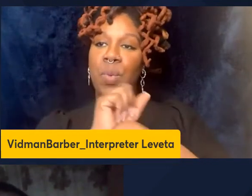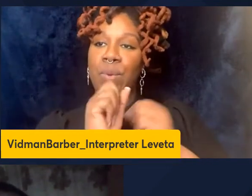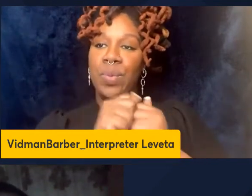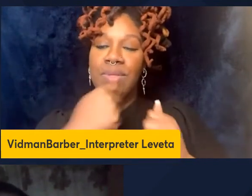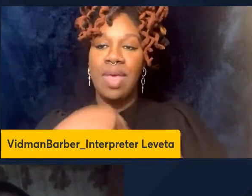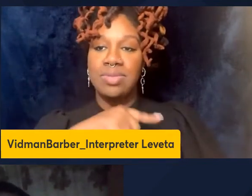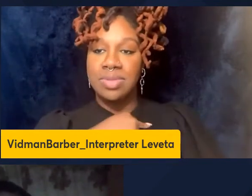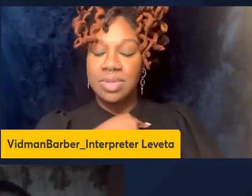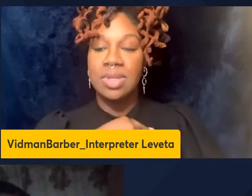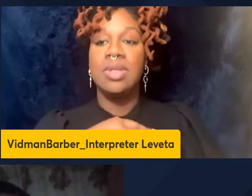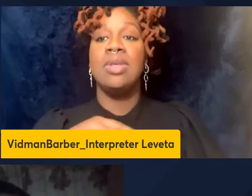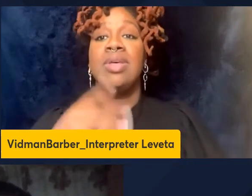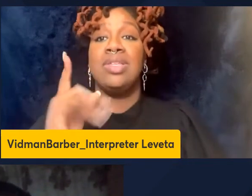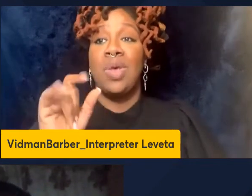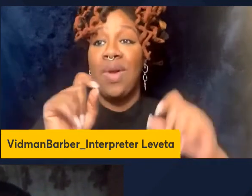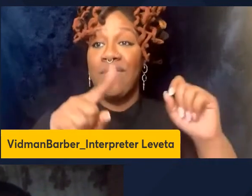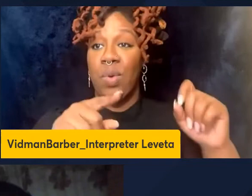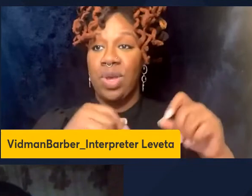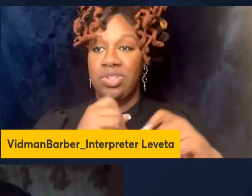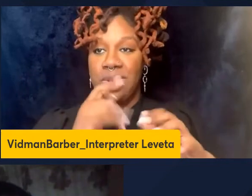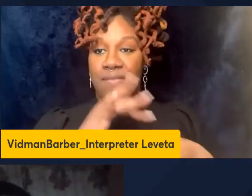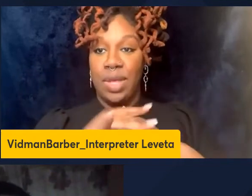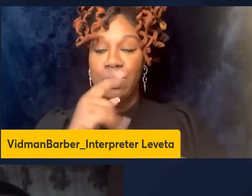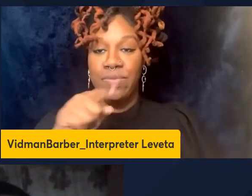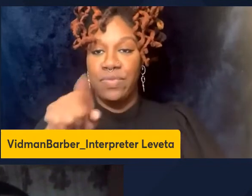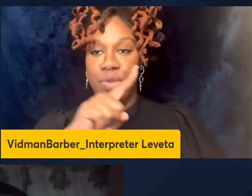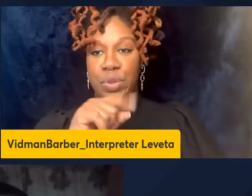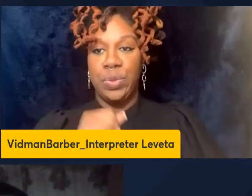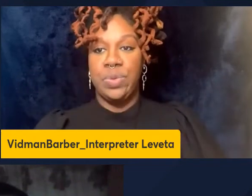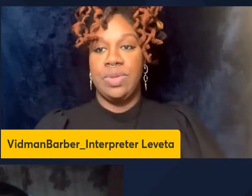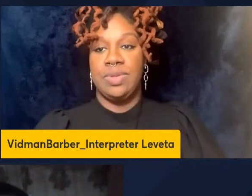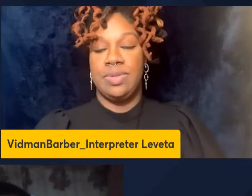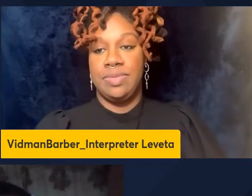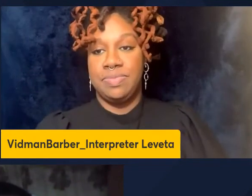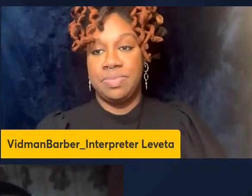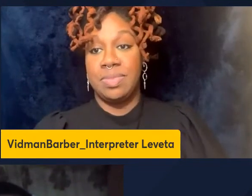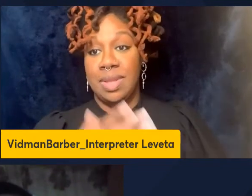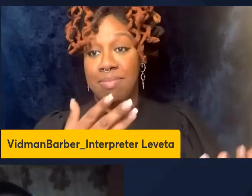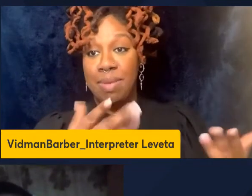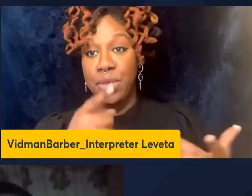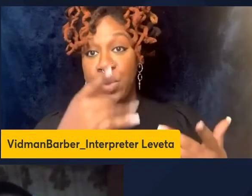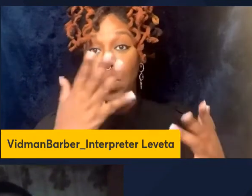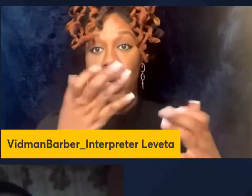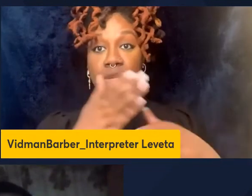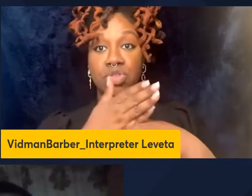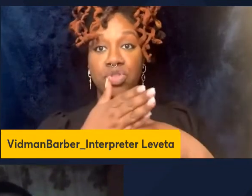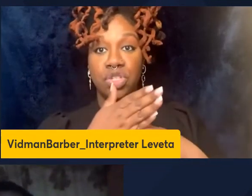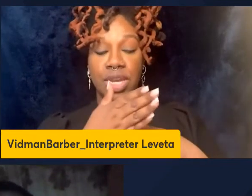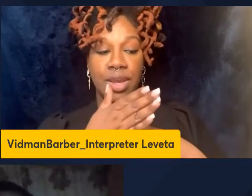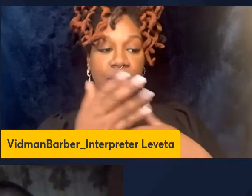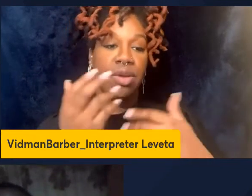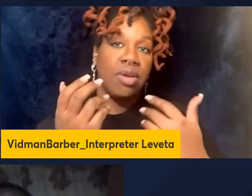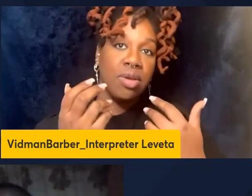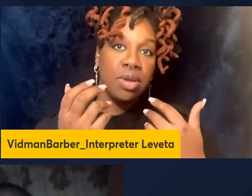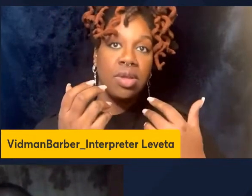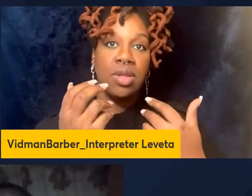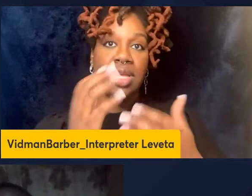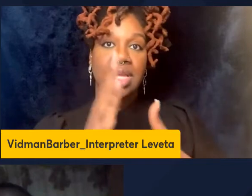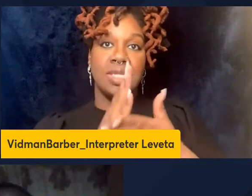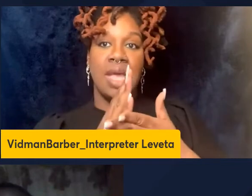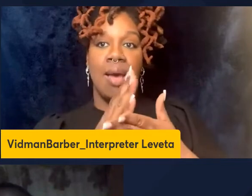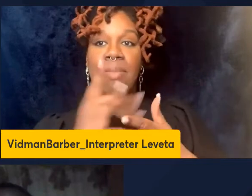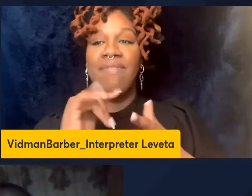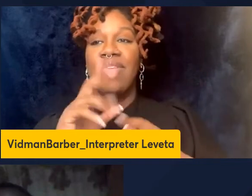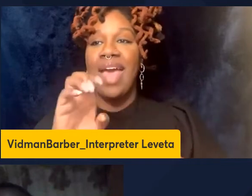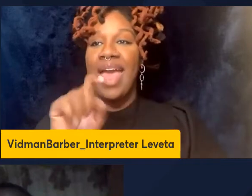So the question I have now is, perhaps you could want to share some of the ethical